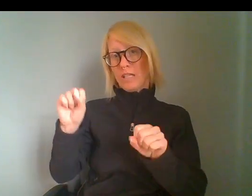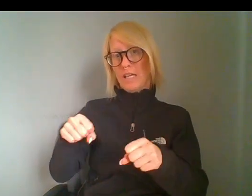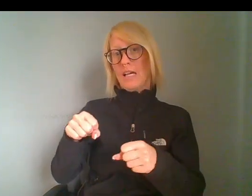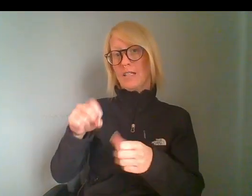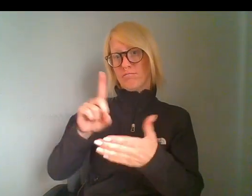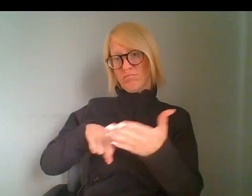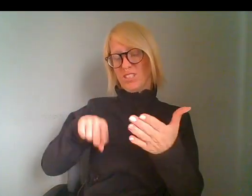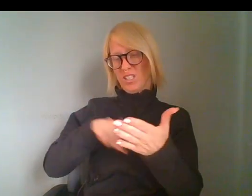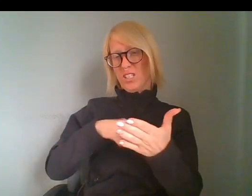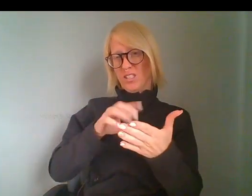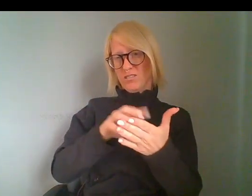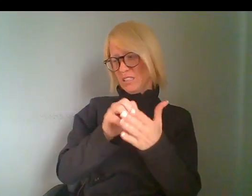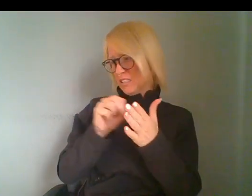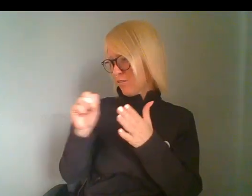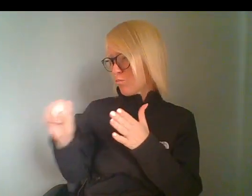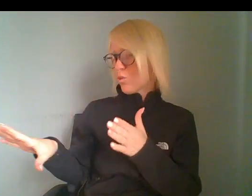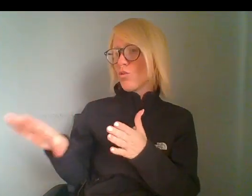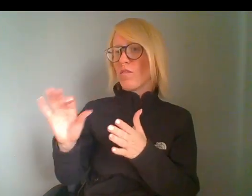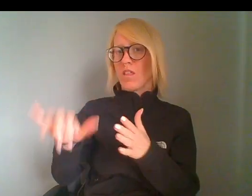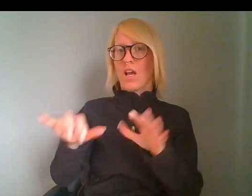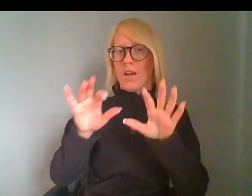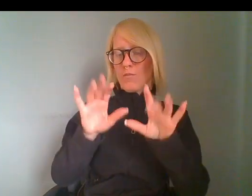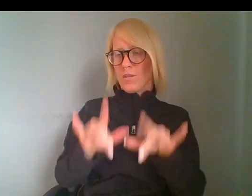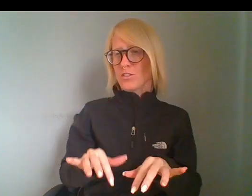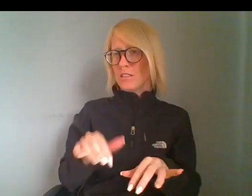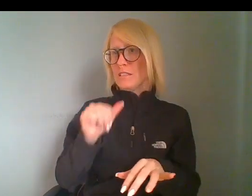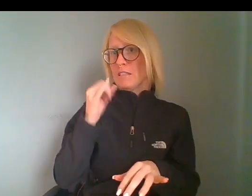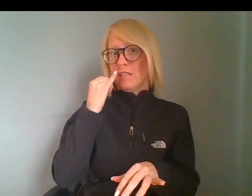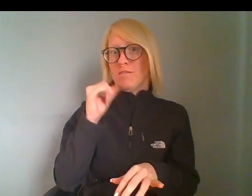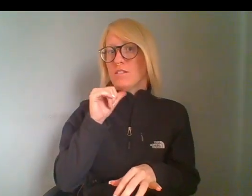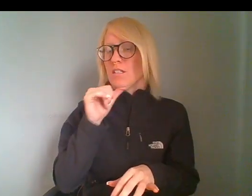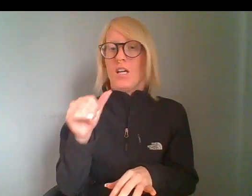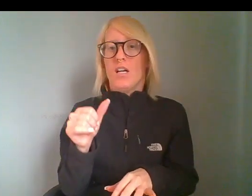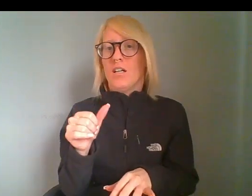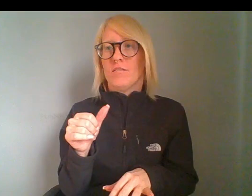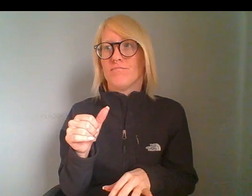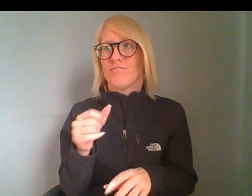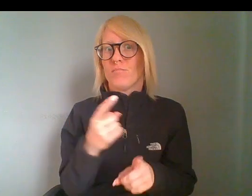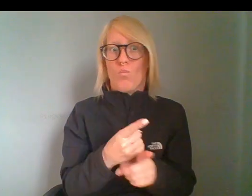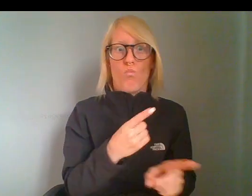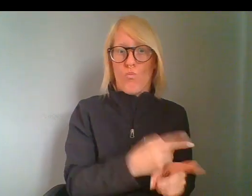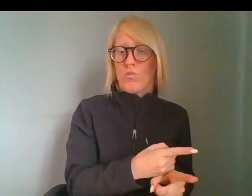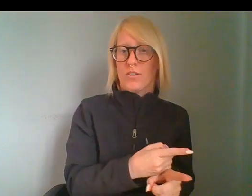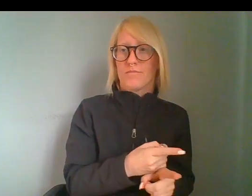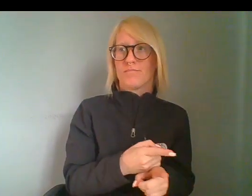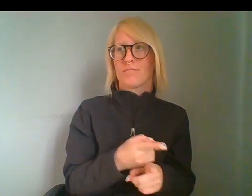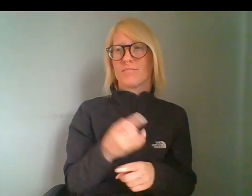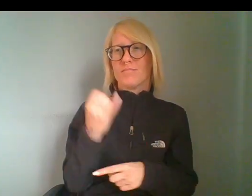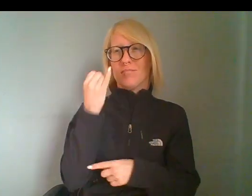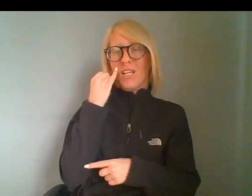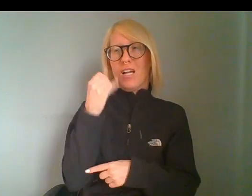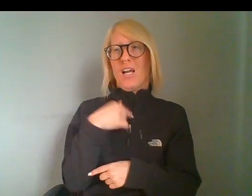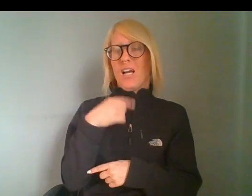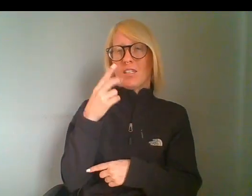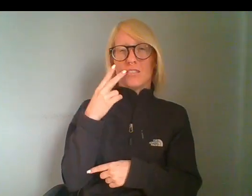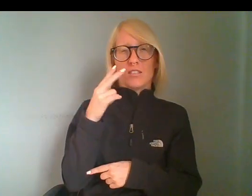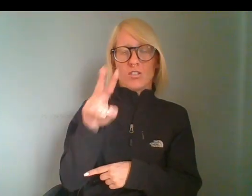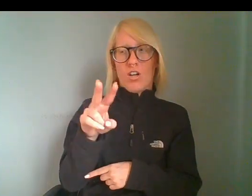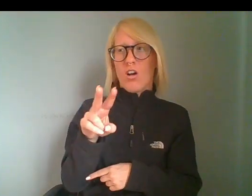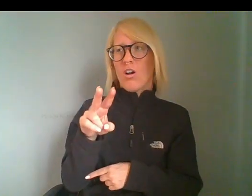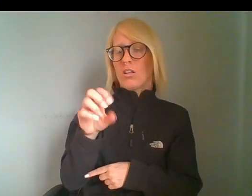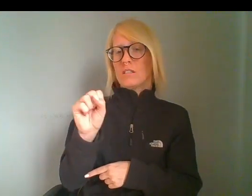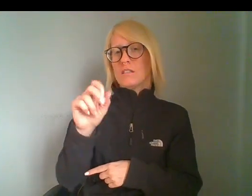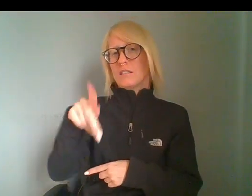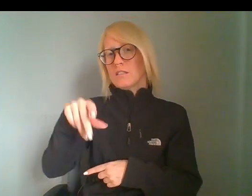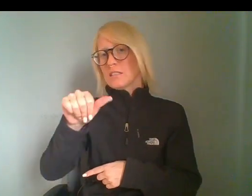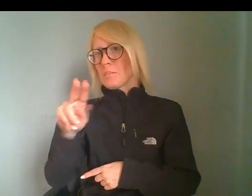one on there that it was just really spammy. There was no reason for it to be on there, and I deleted it.